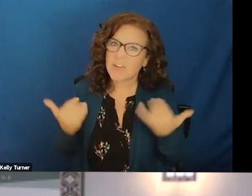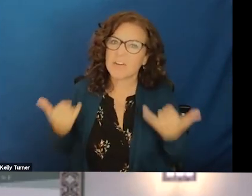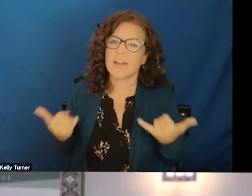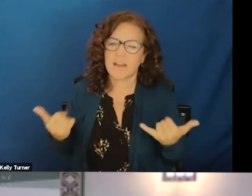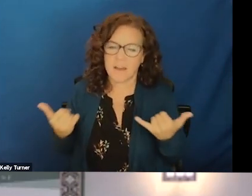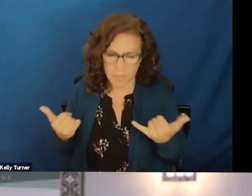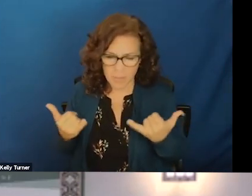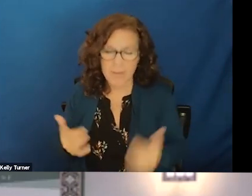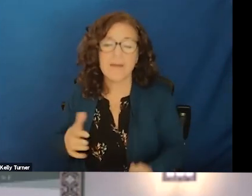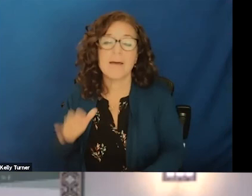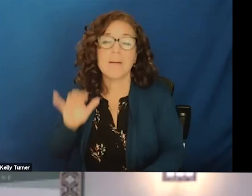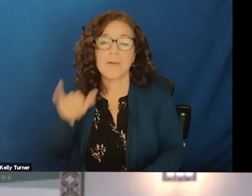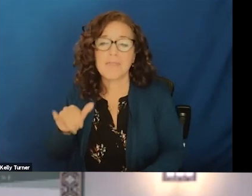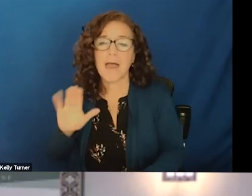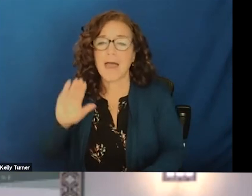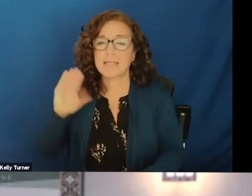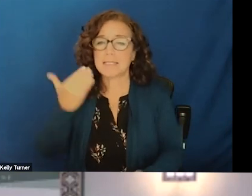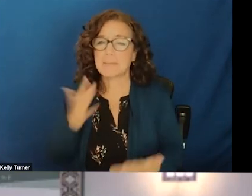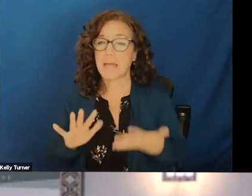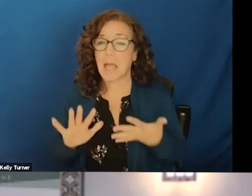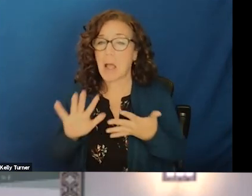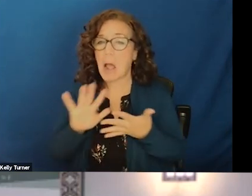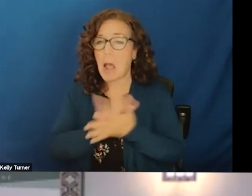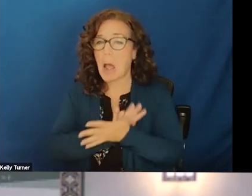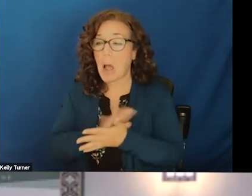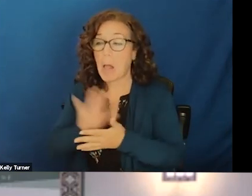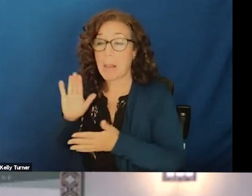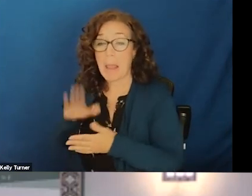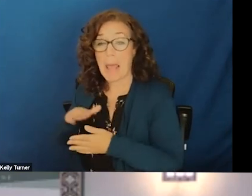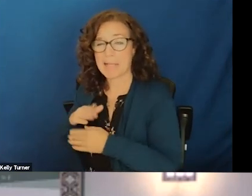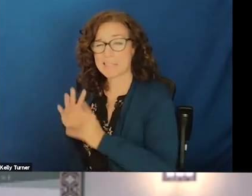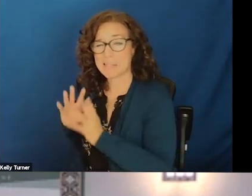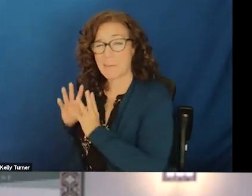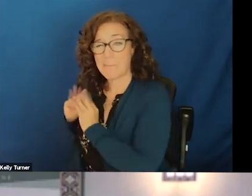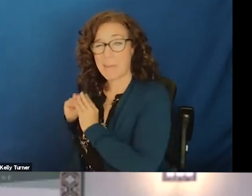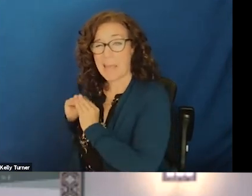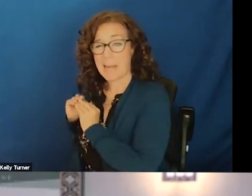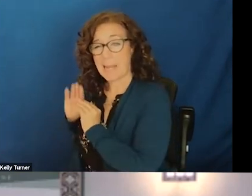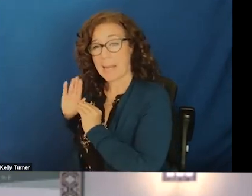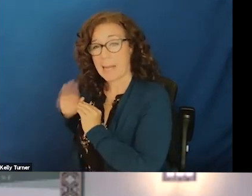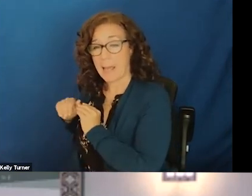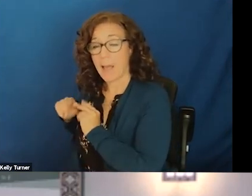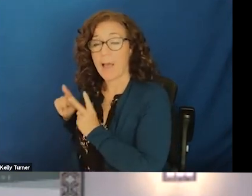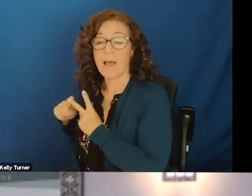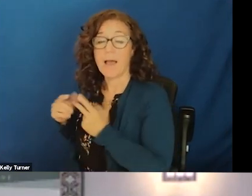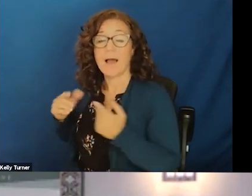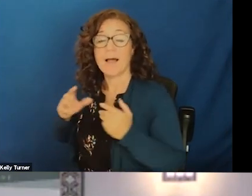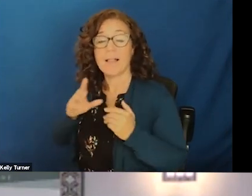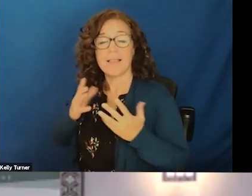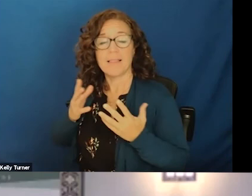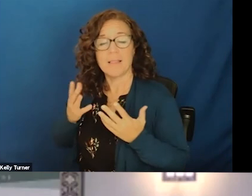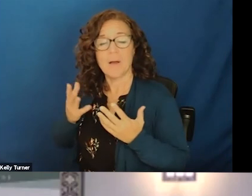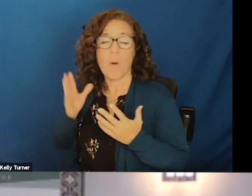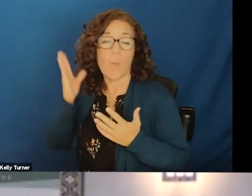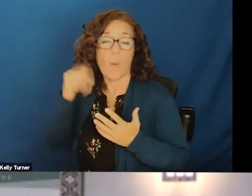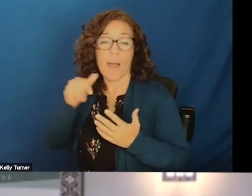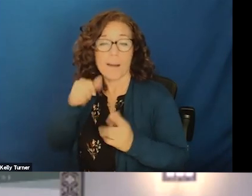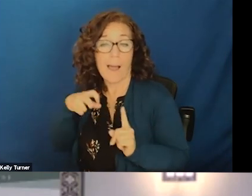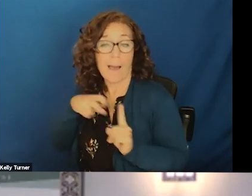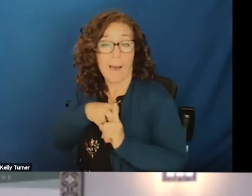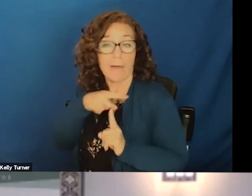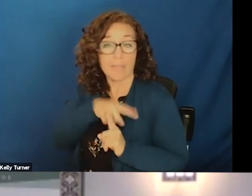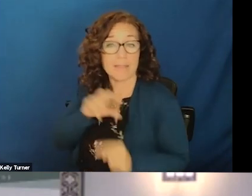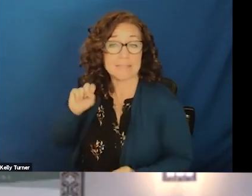backdoor. Let's have meetings that aren't real meetings. Let's have stakeholders, but no one really understands what's